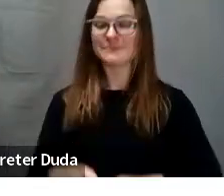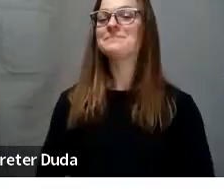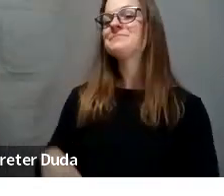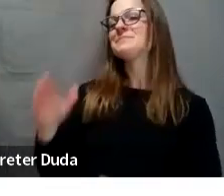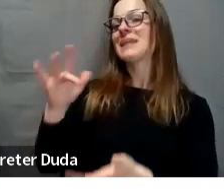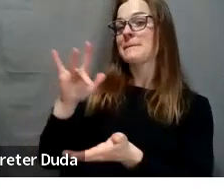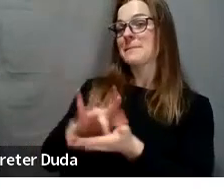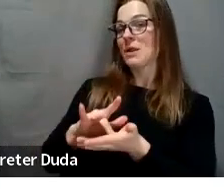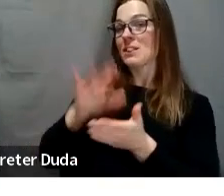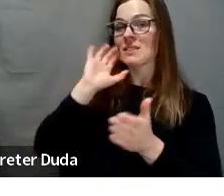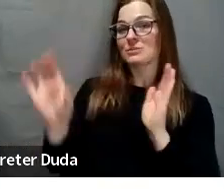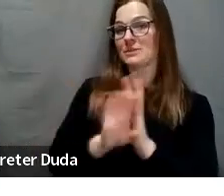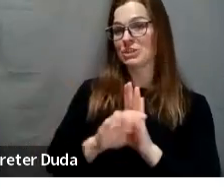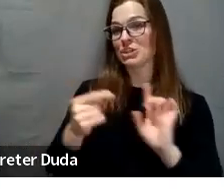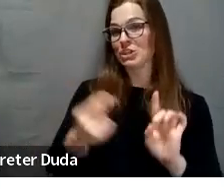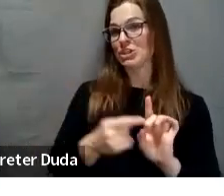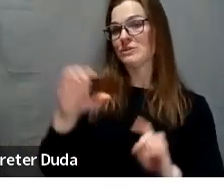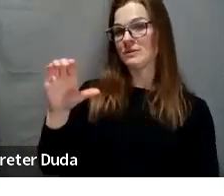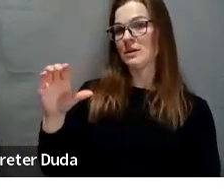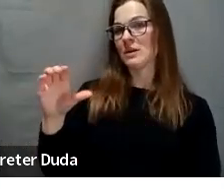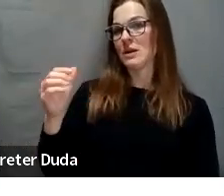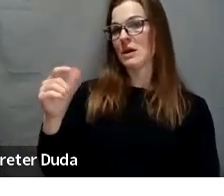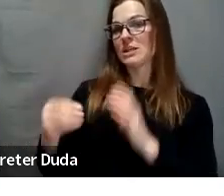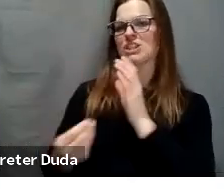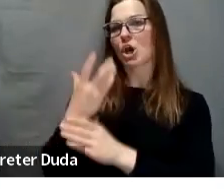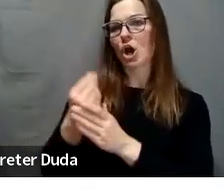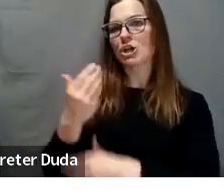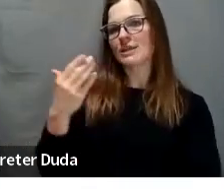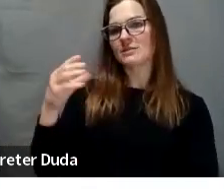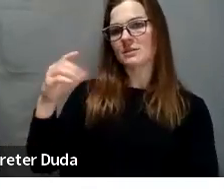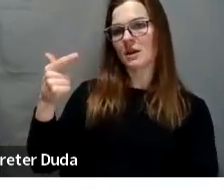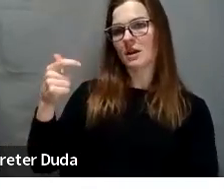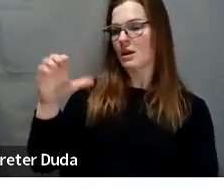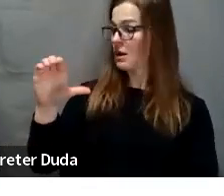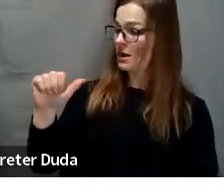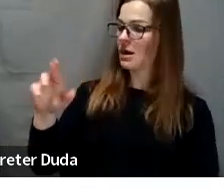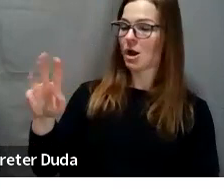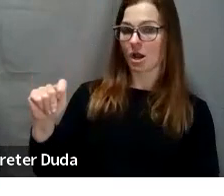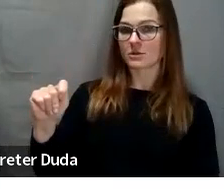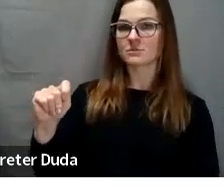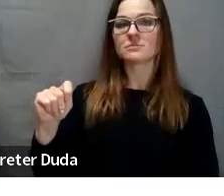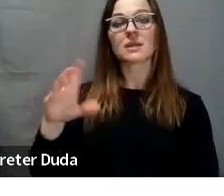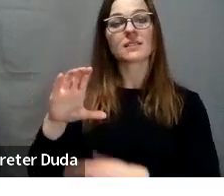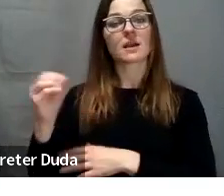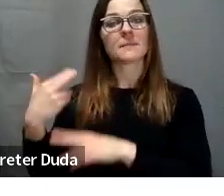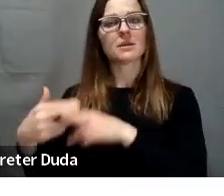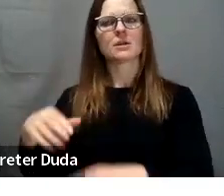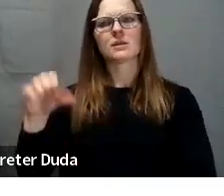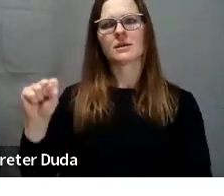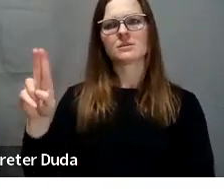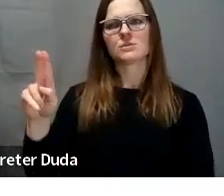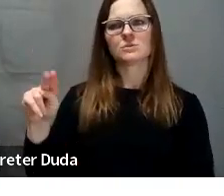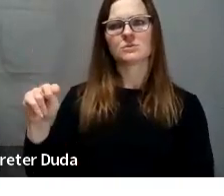screen is a garden cart. This is from a company called Sunny Days. Sunny,